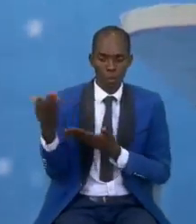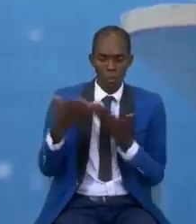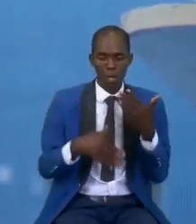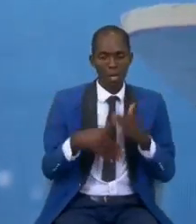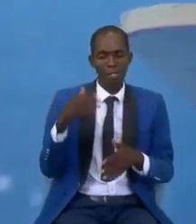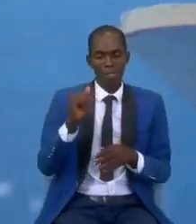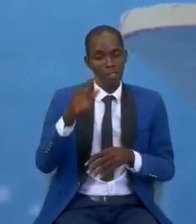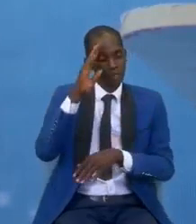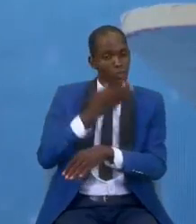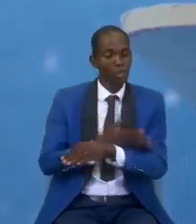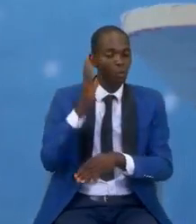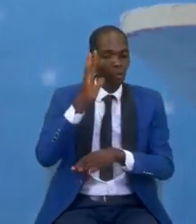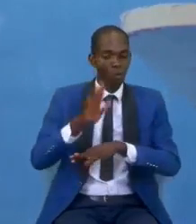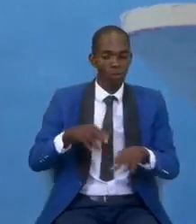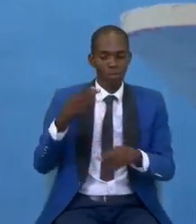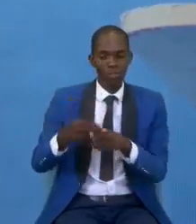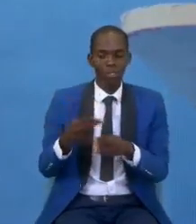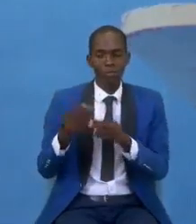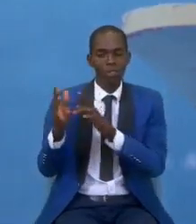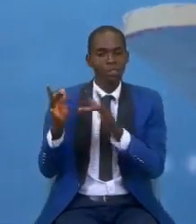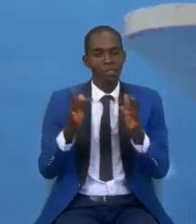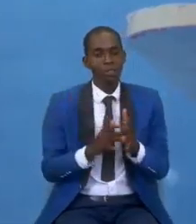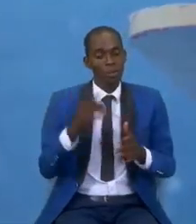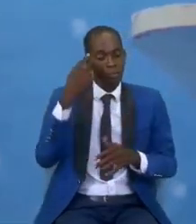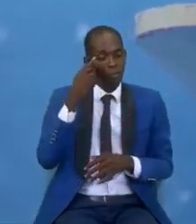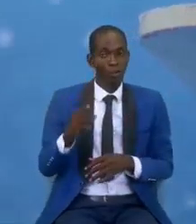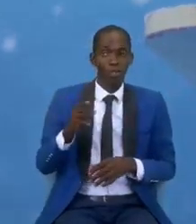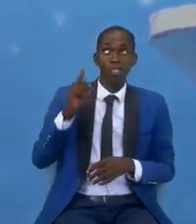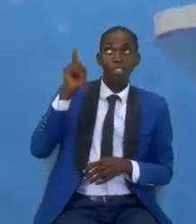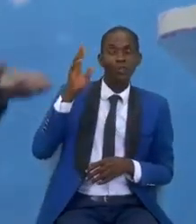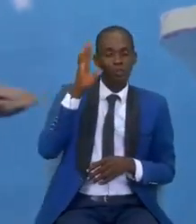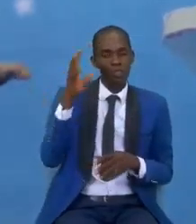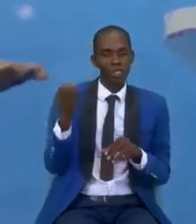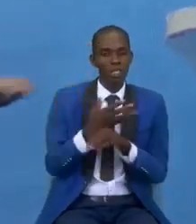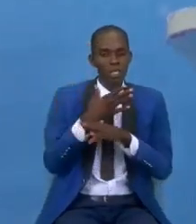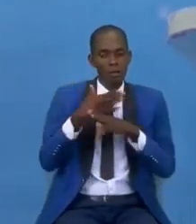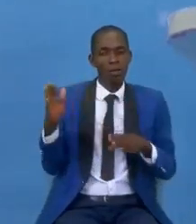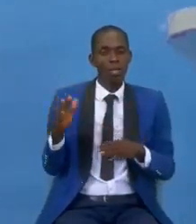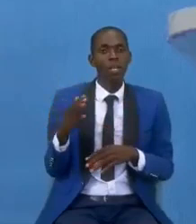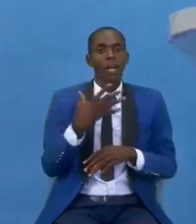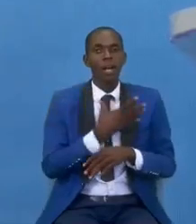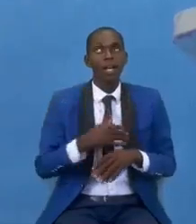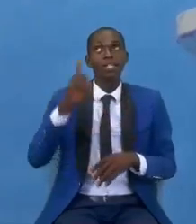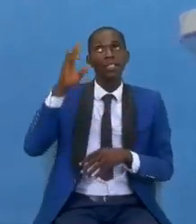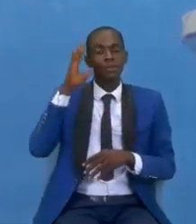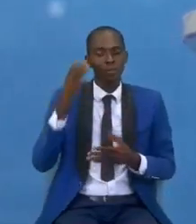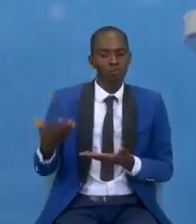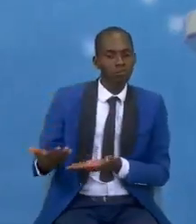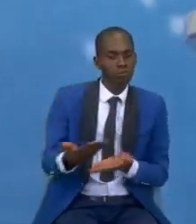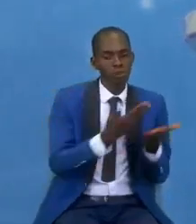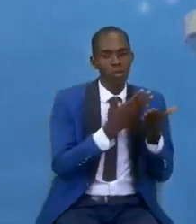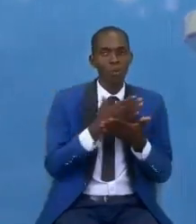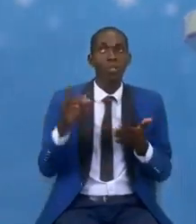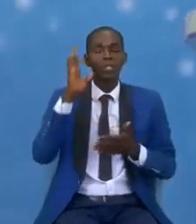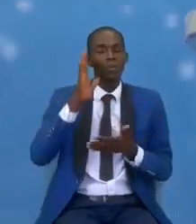take away, and he will carry away, and he will forgive his people's sins. And then, that's verse